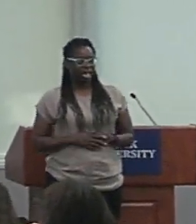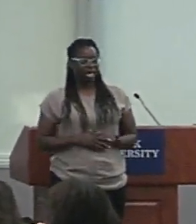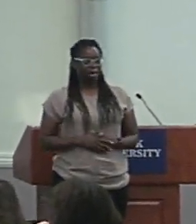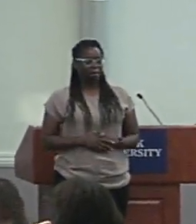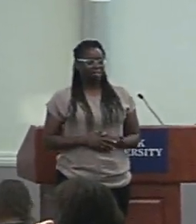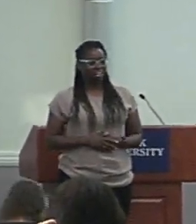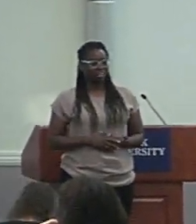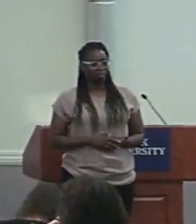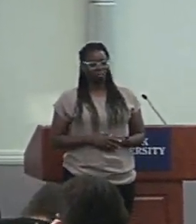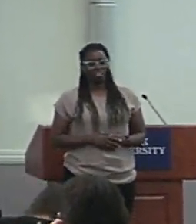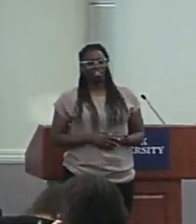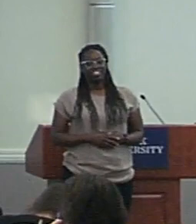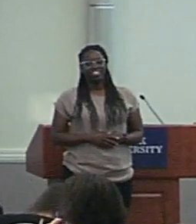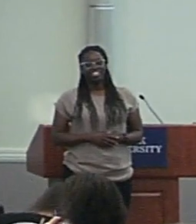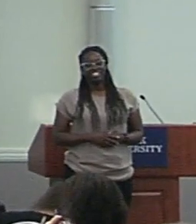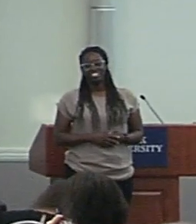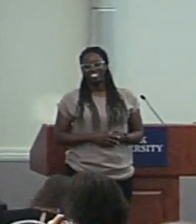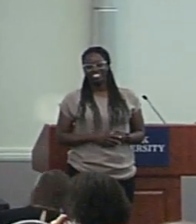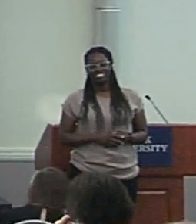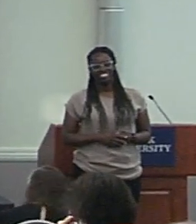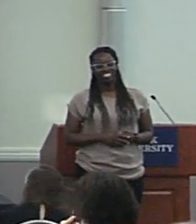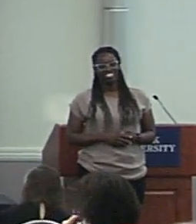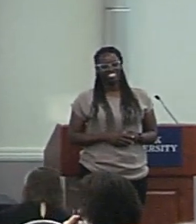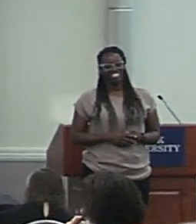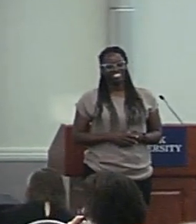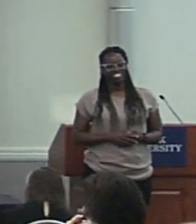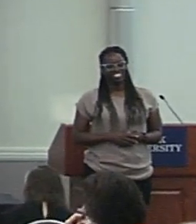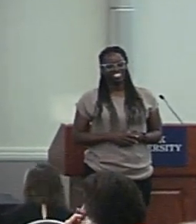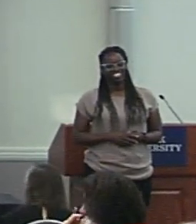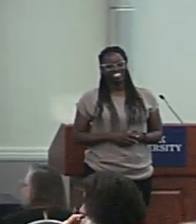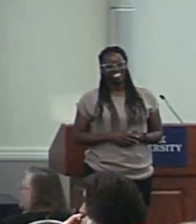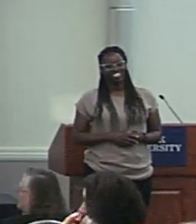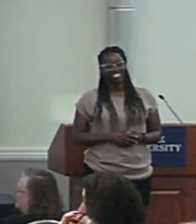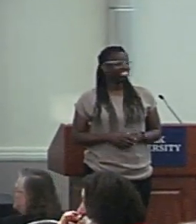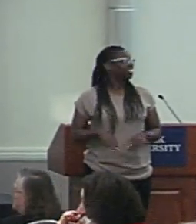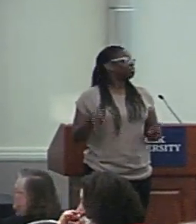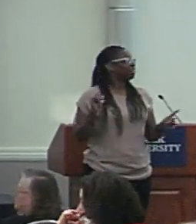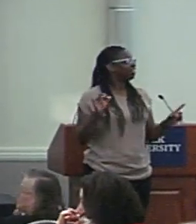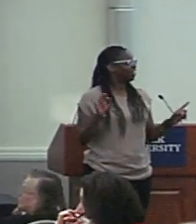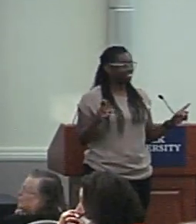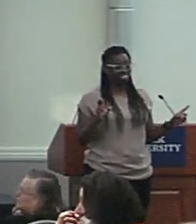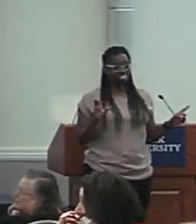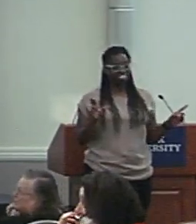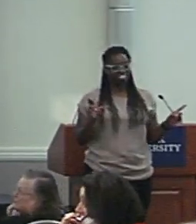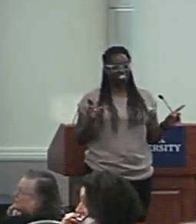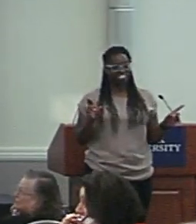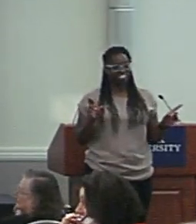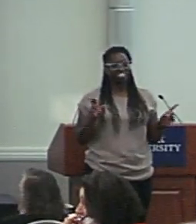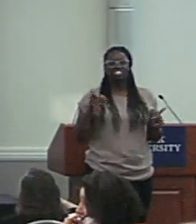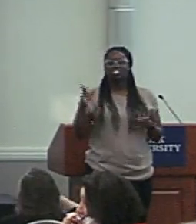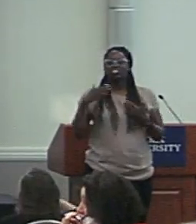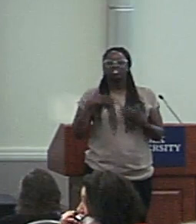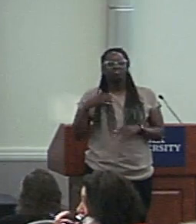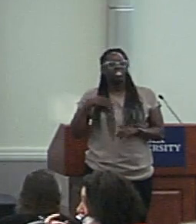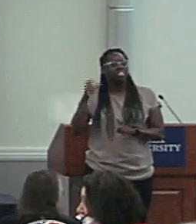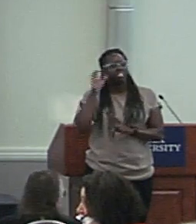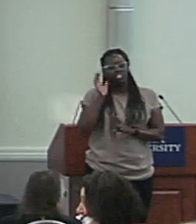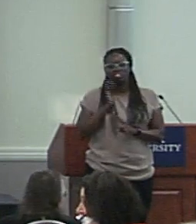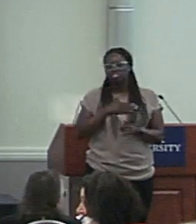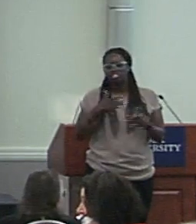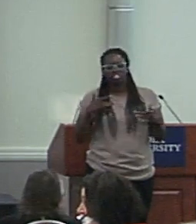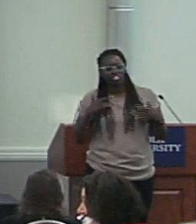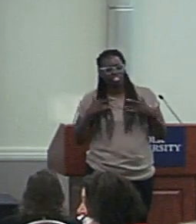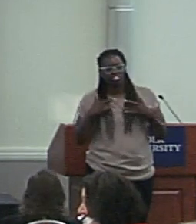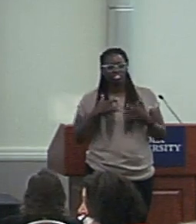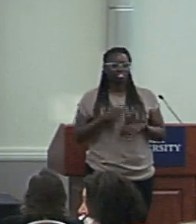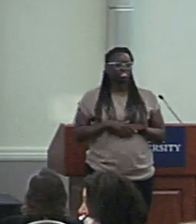Great. I have to say that Mayor Wu is always available to listen to our concerns, so we really appreciate her leadership, and